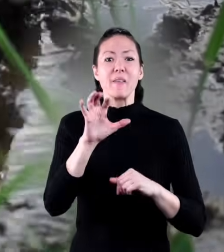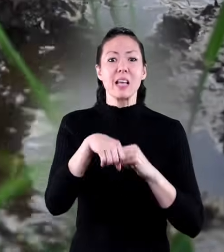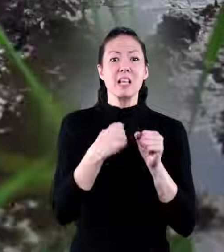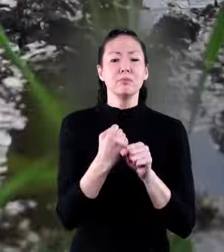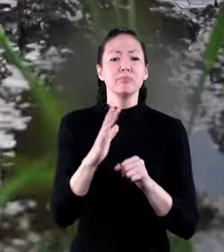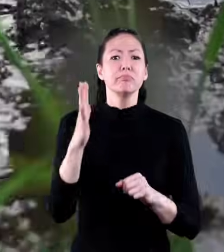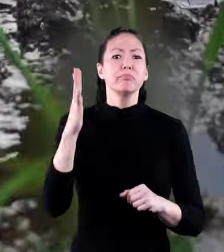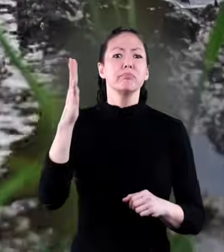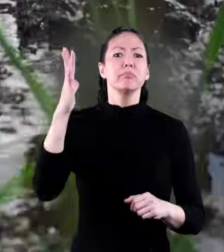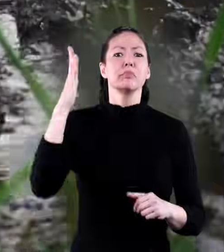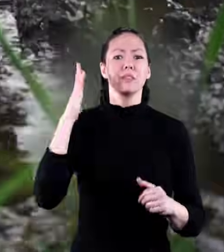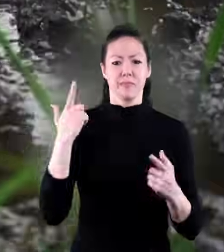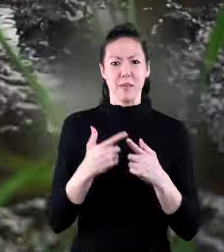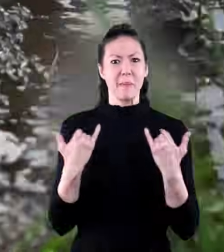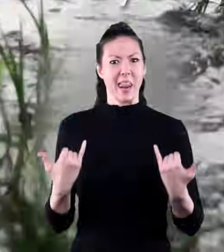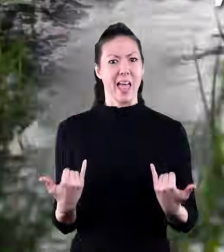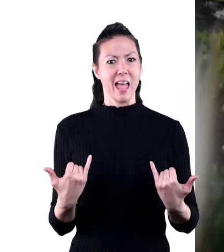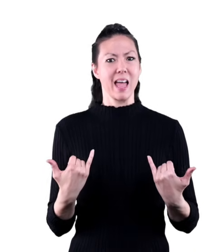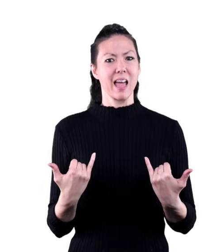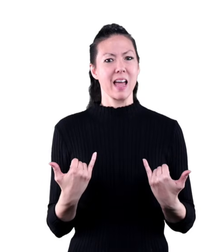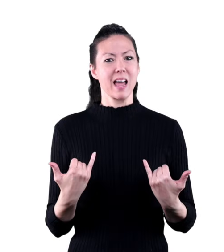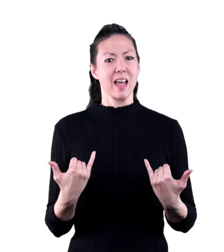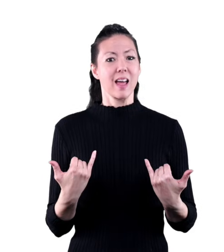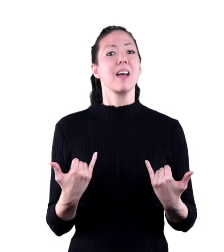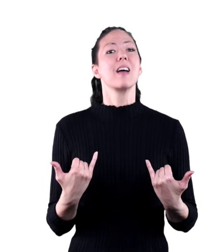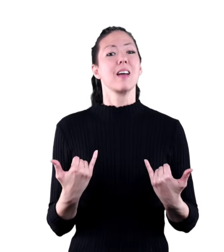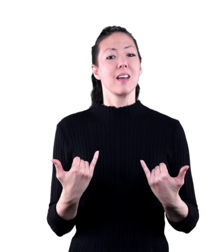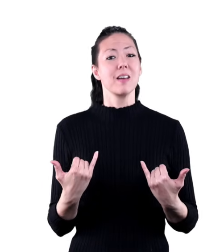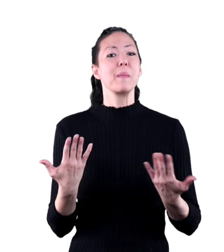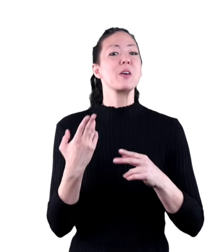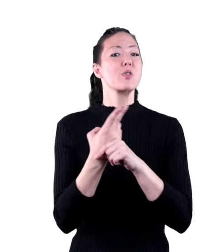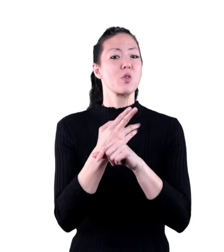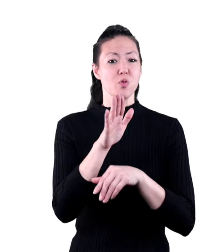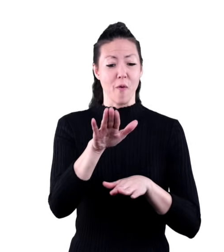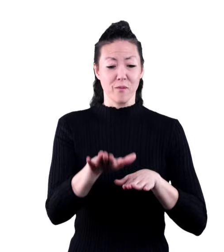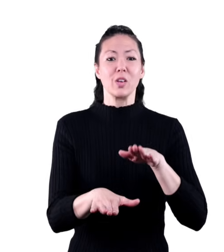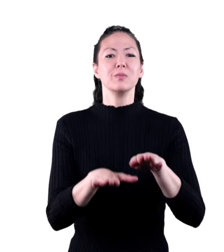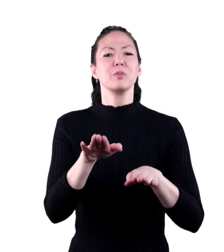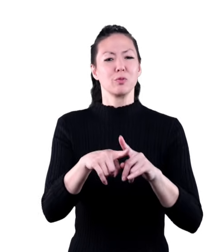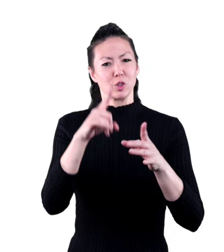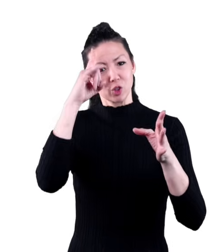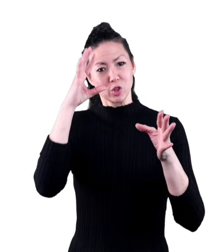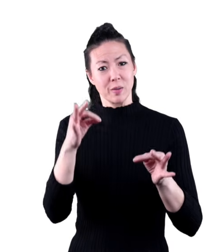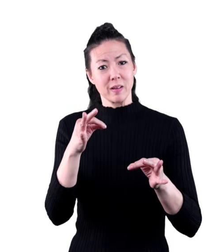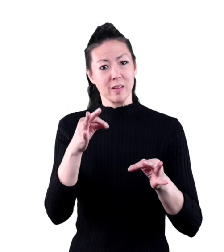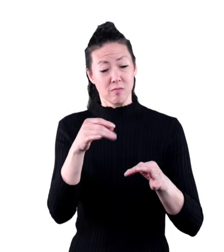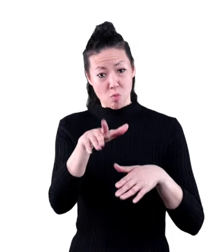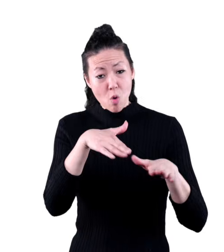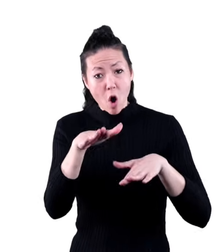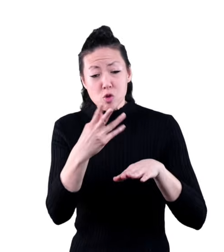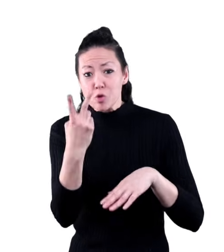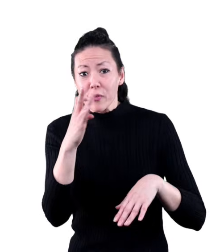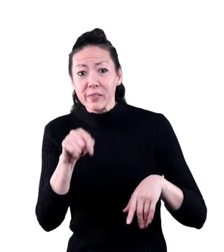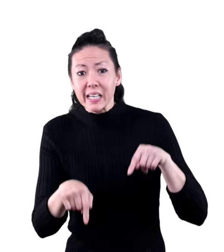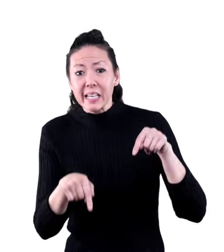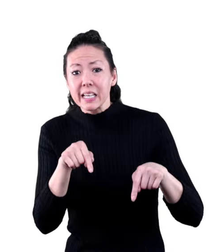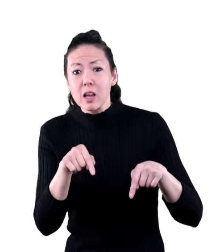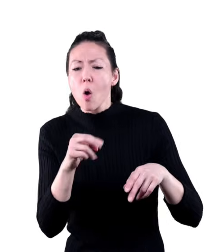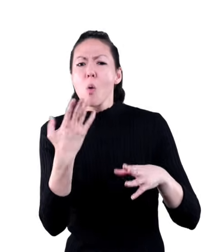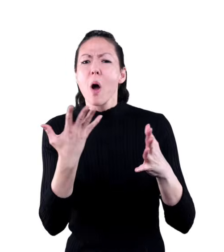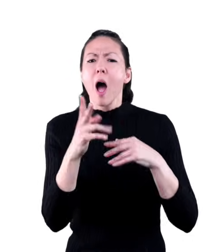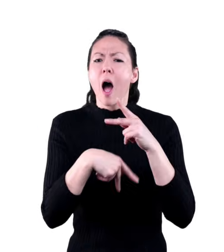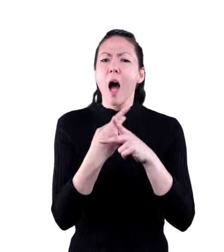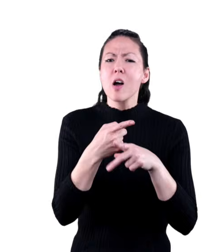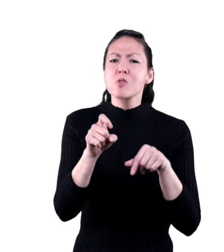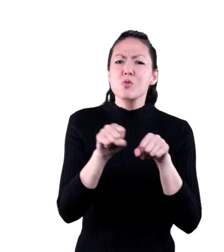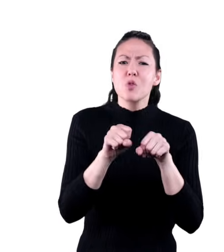million years from now. They might use your footprints to determine that you walked on 2 feet, that you wore a size 6